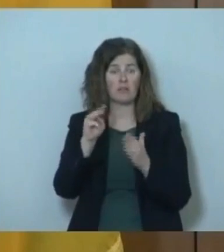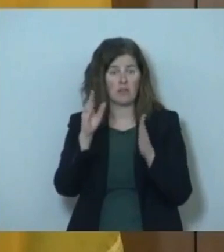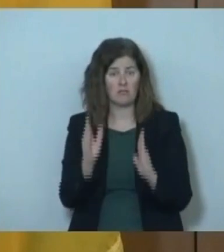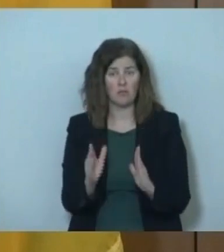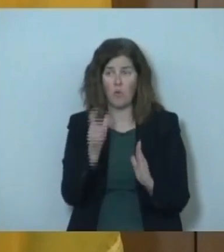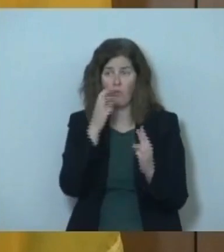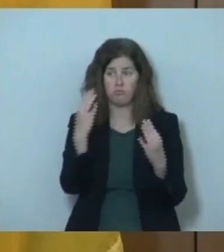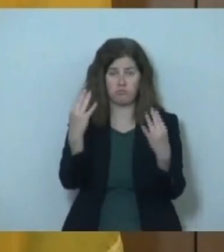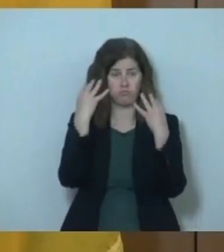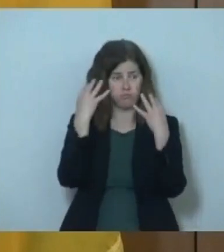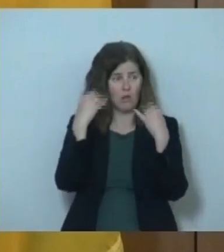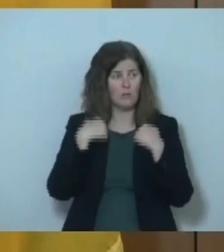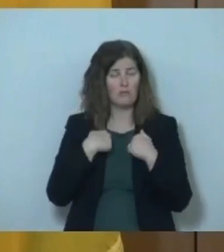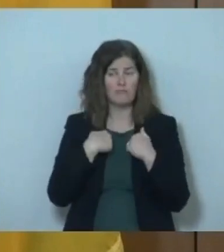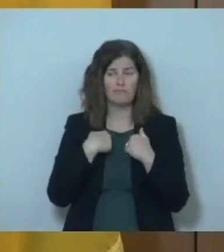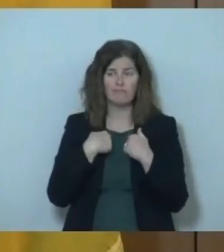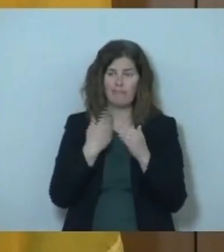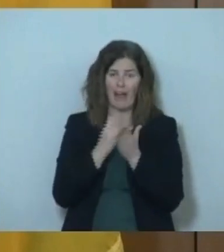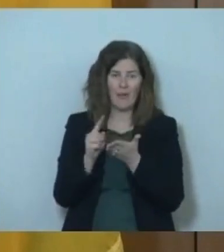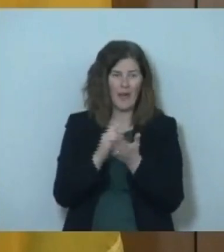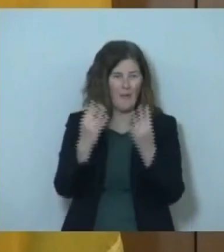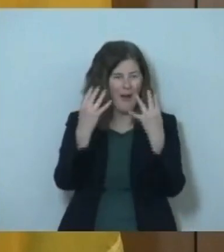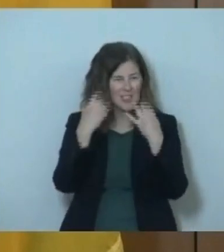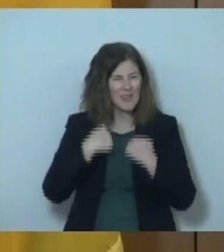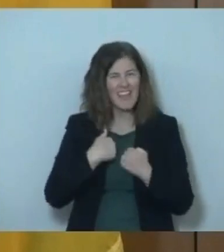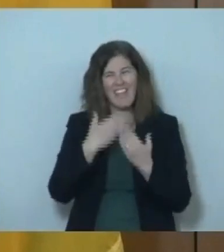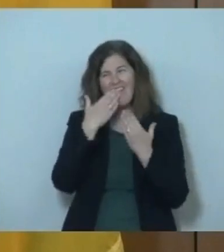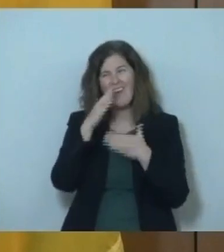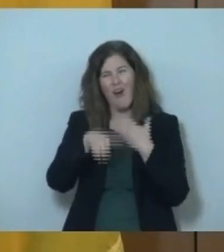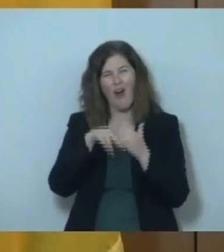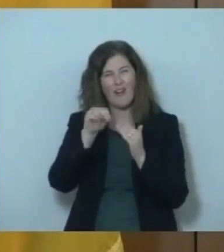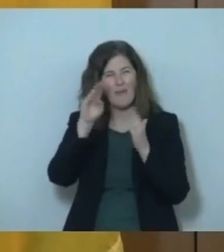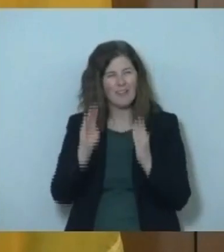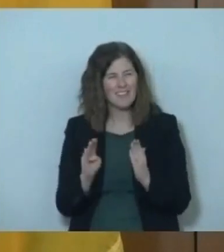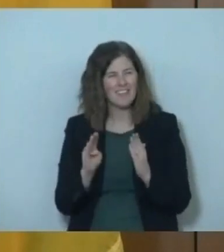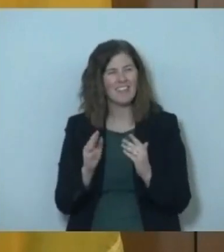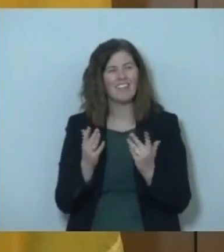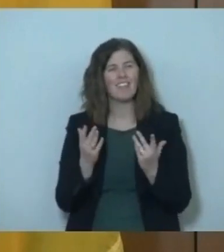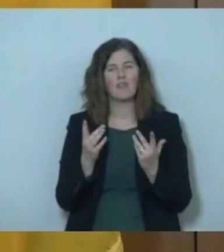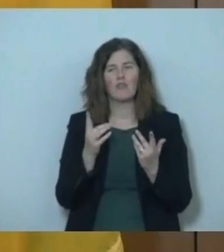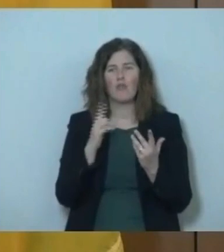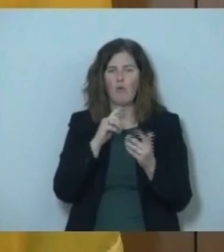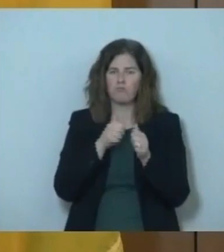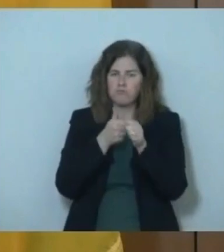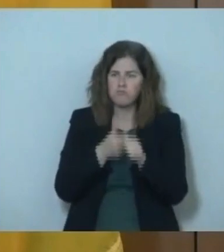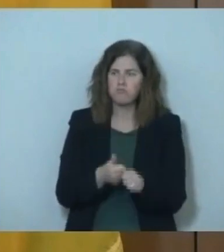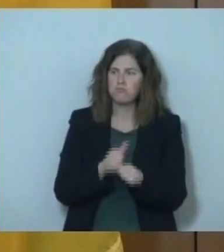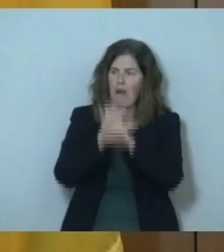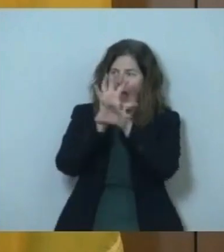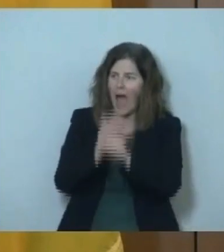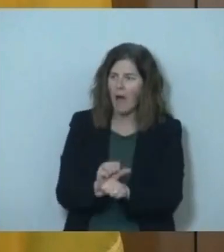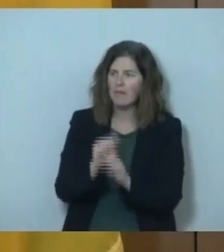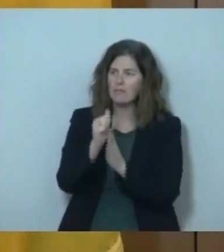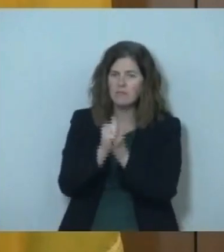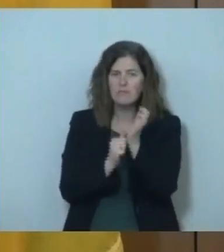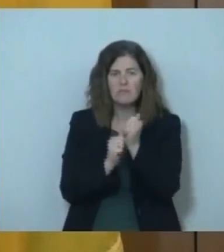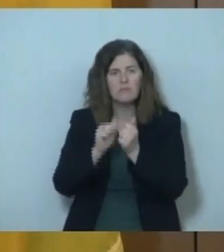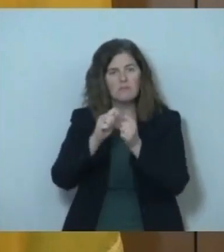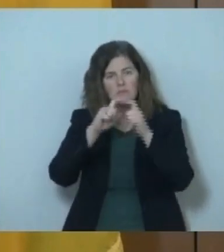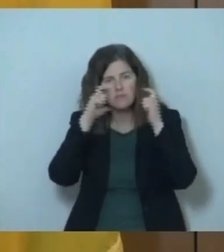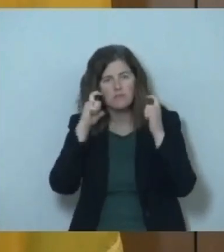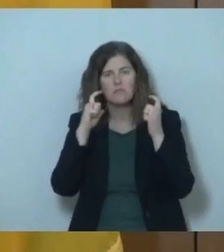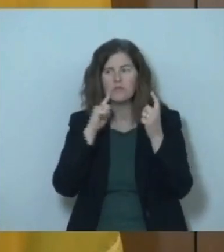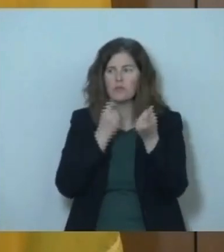who tuned in, who keeps tuning in. I want to thank every New Mexican who is practicing COVID-safe practices